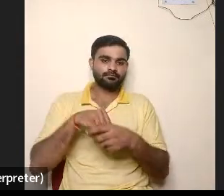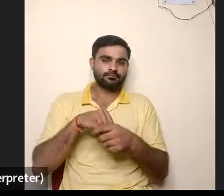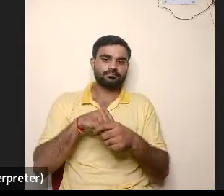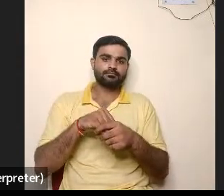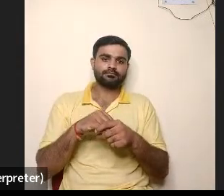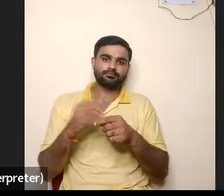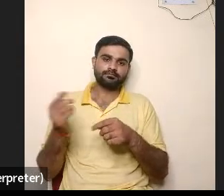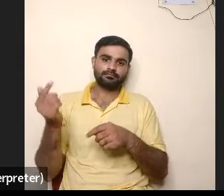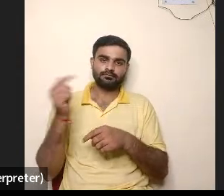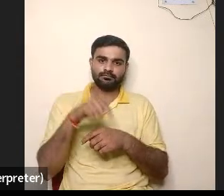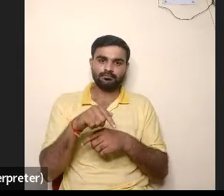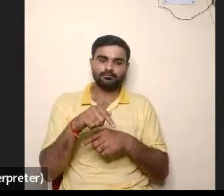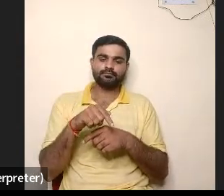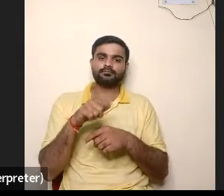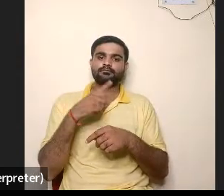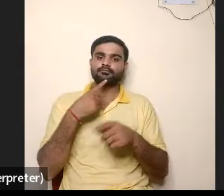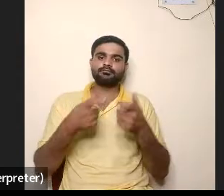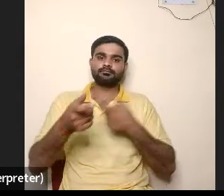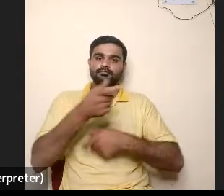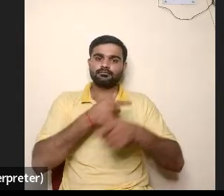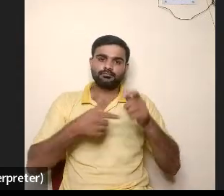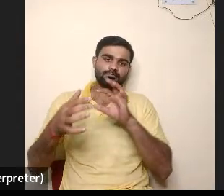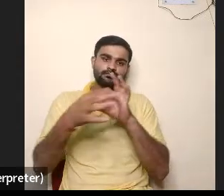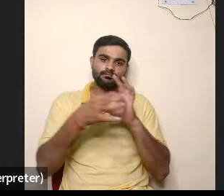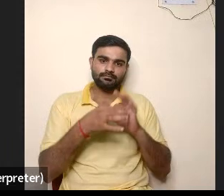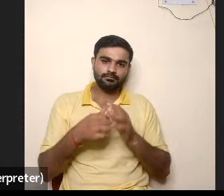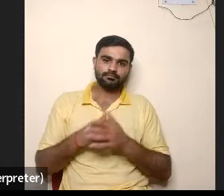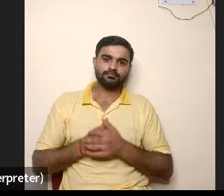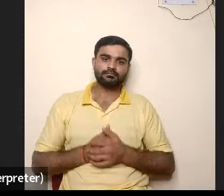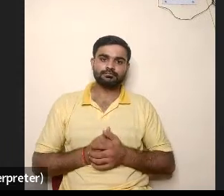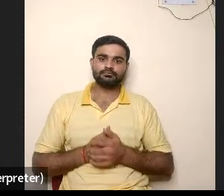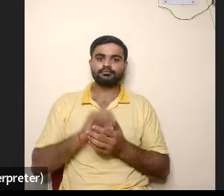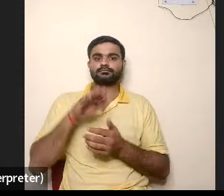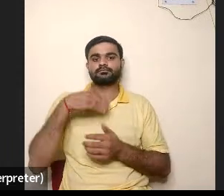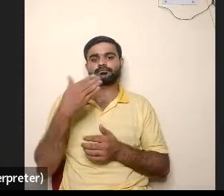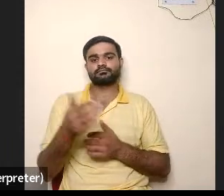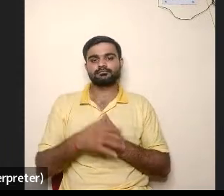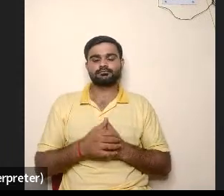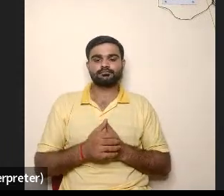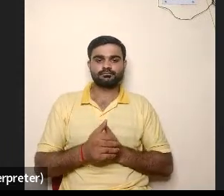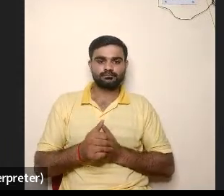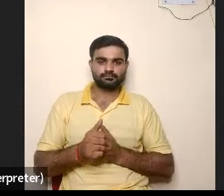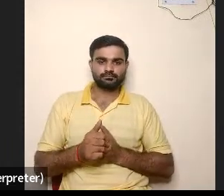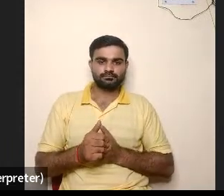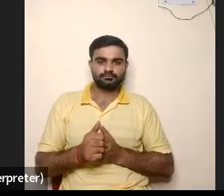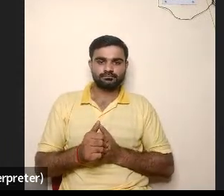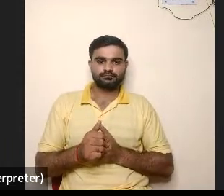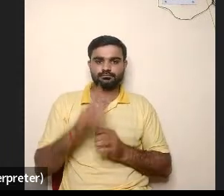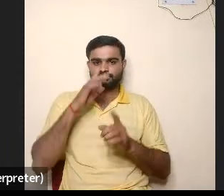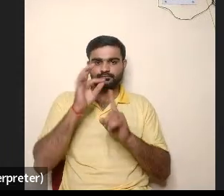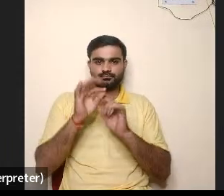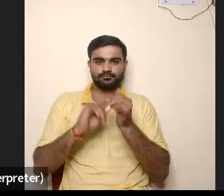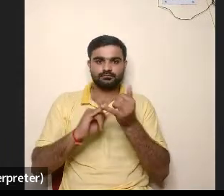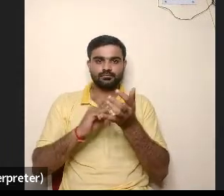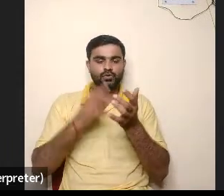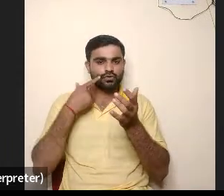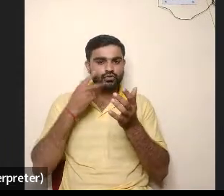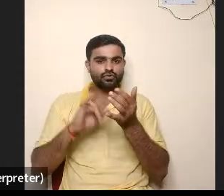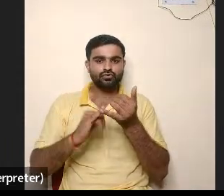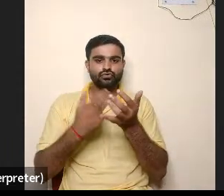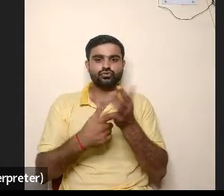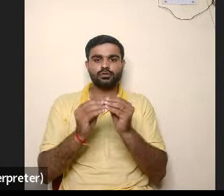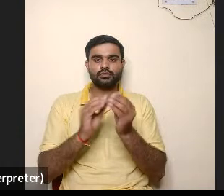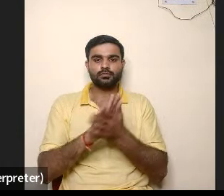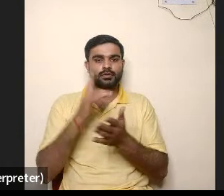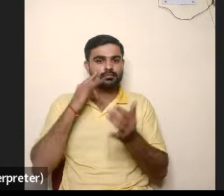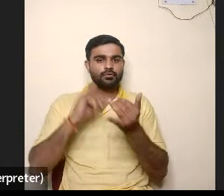came that had to be dealt with, and to Preeti Soni, Surabhi,